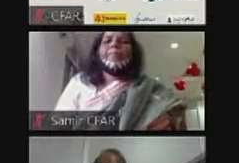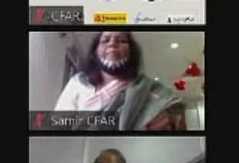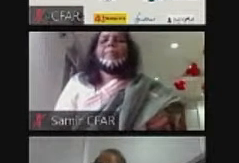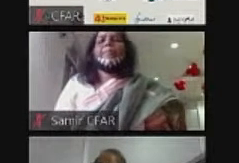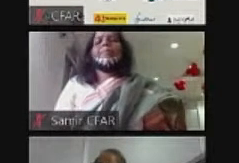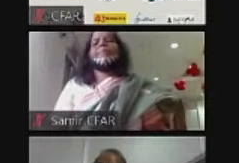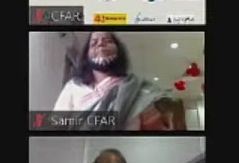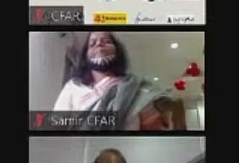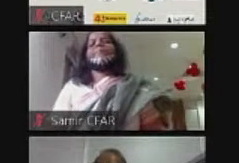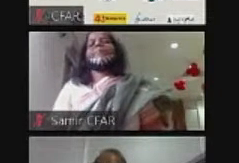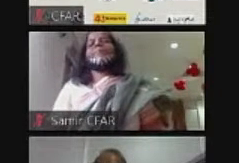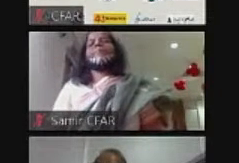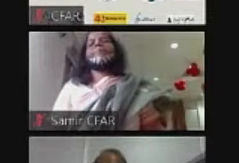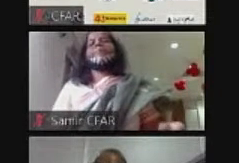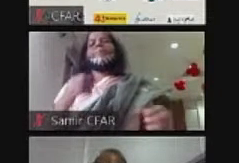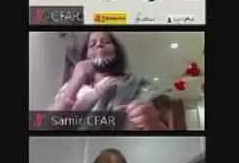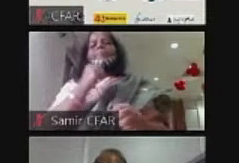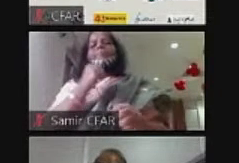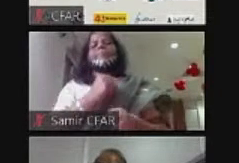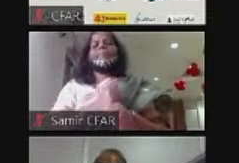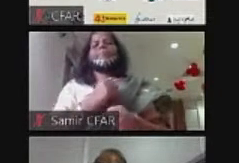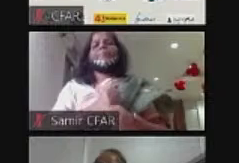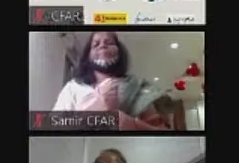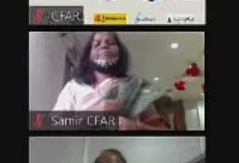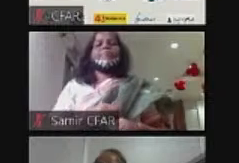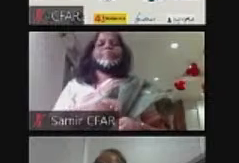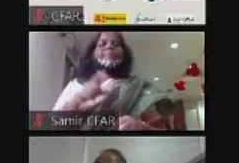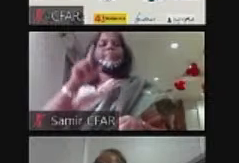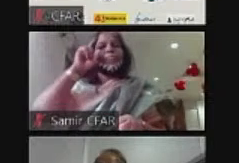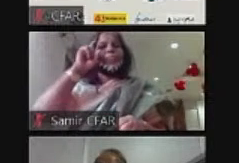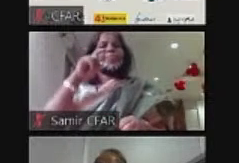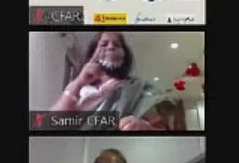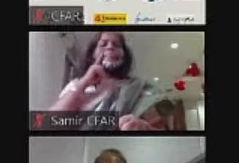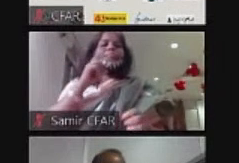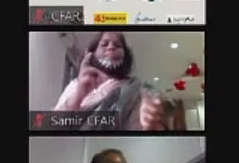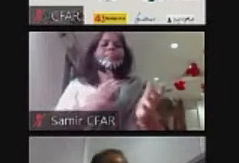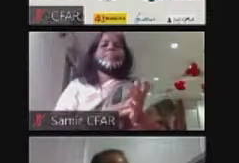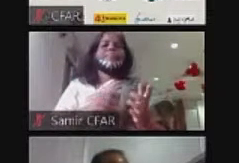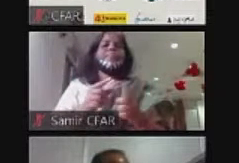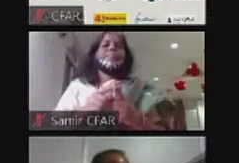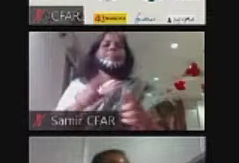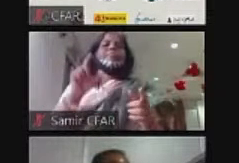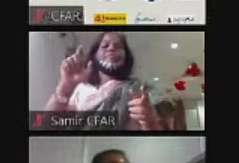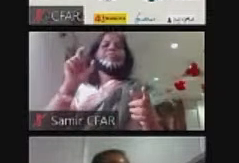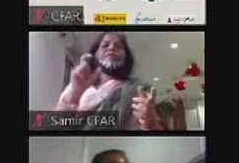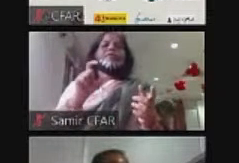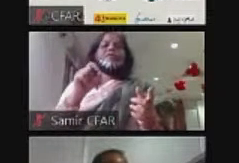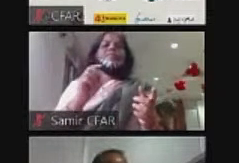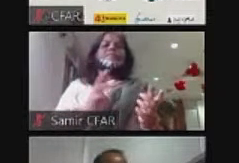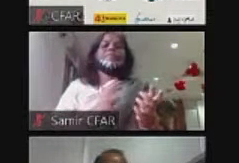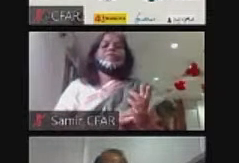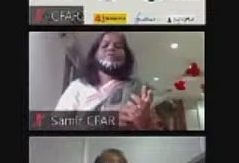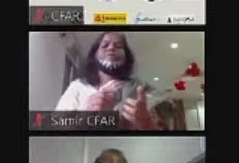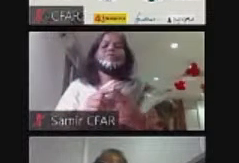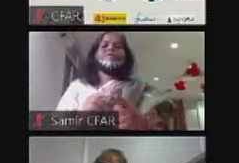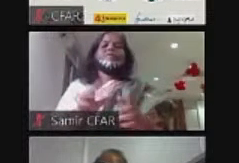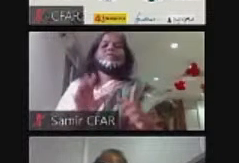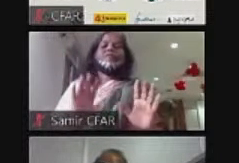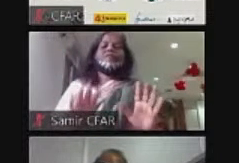for every 1 lakh population, we need to have such a shelter. This is a mandate which has been legally